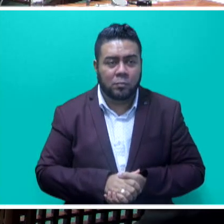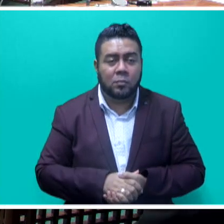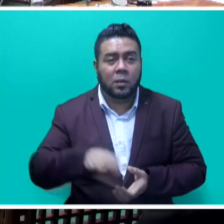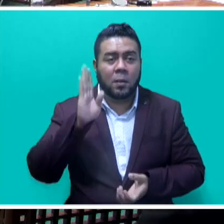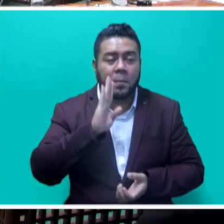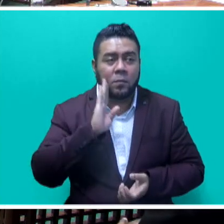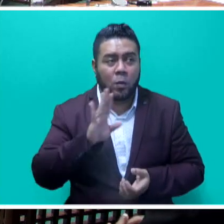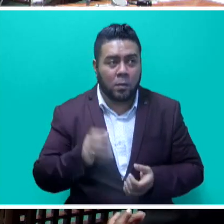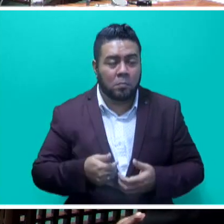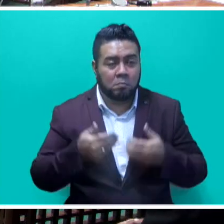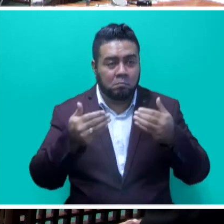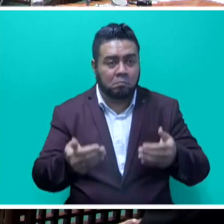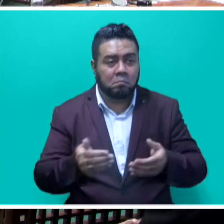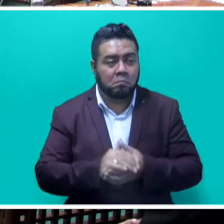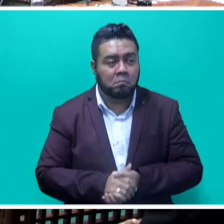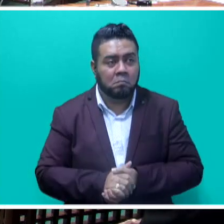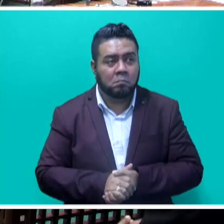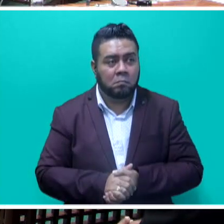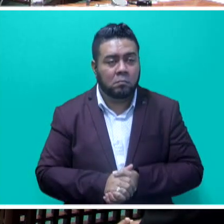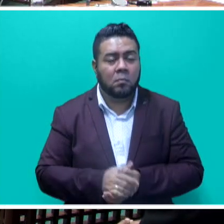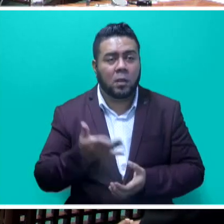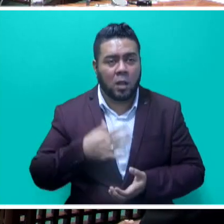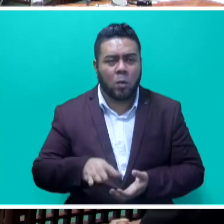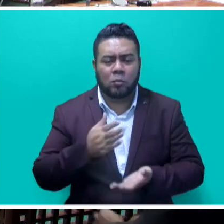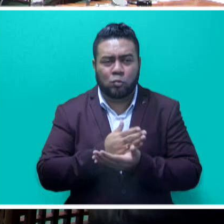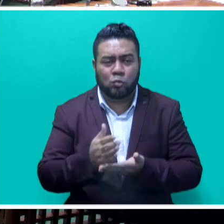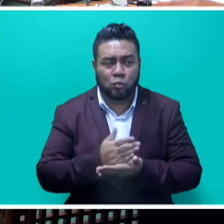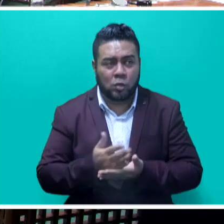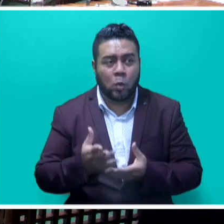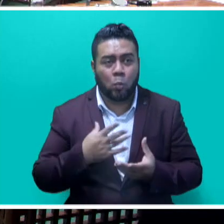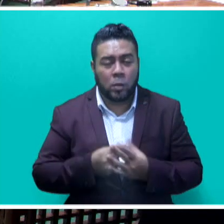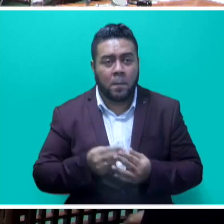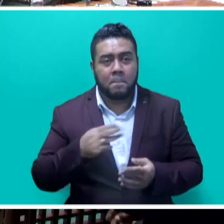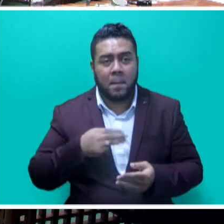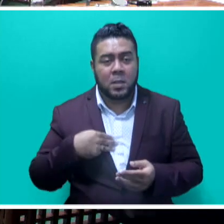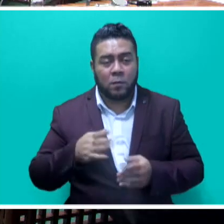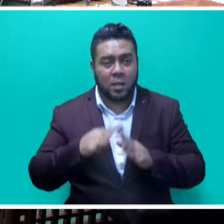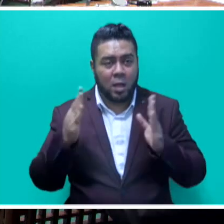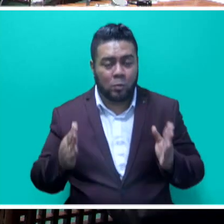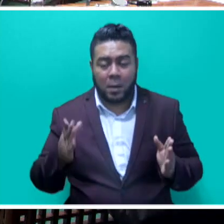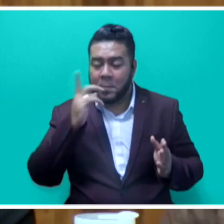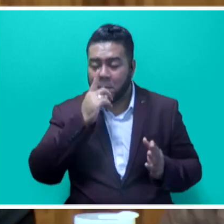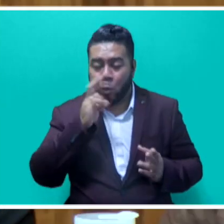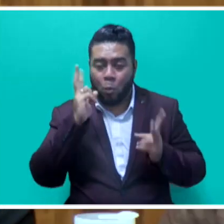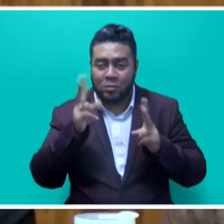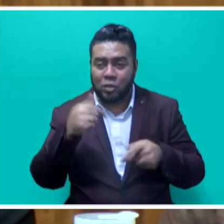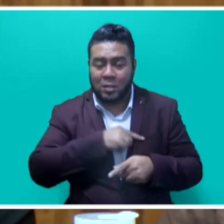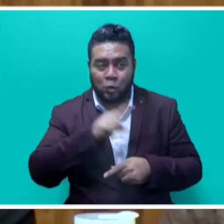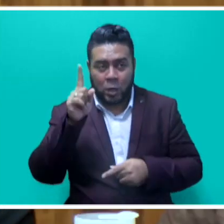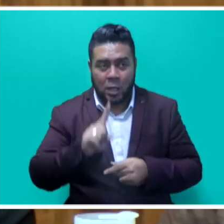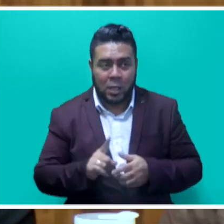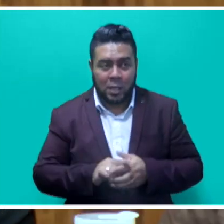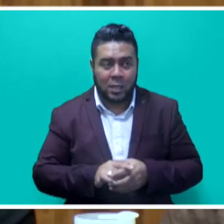before I respond, I wanted to share with the members of the House and those watching us today